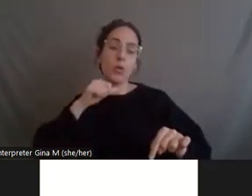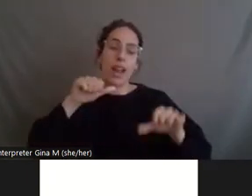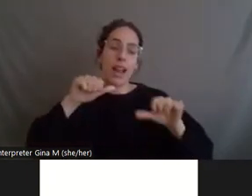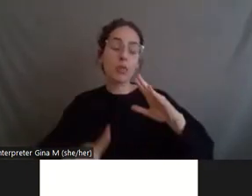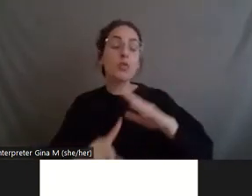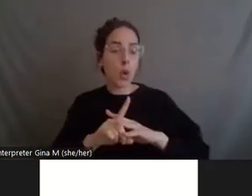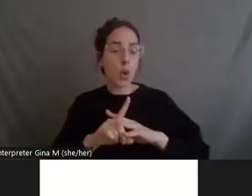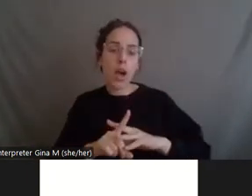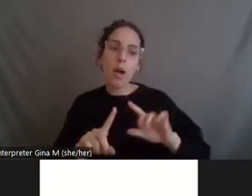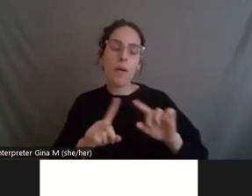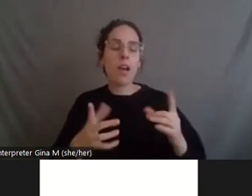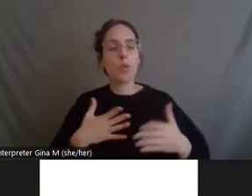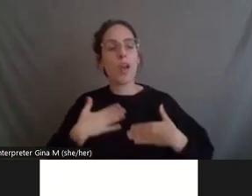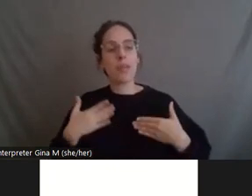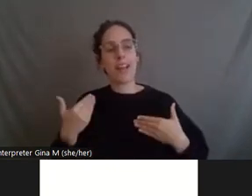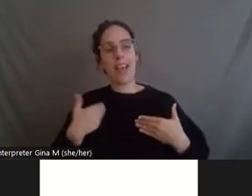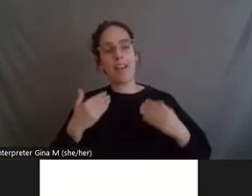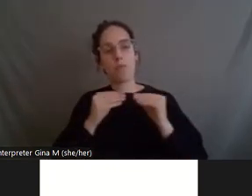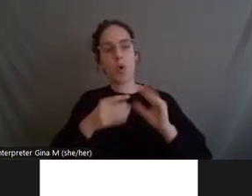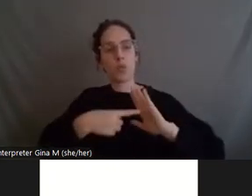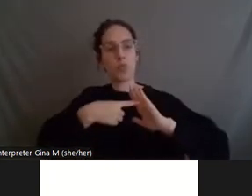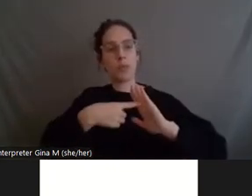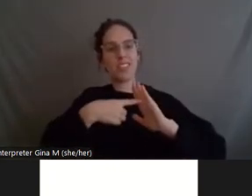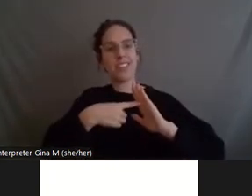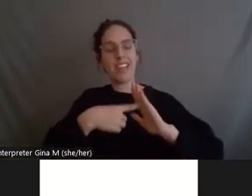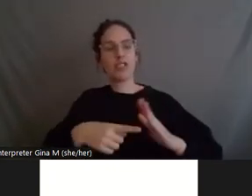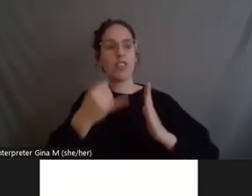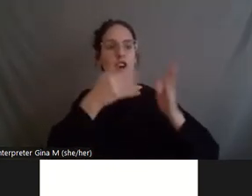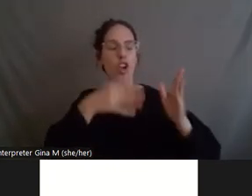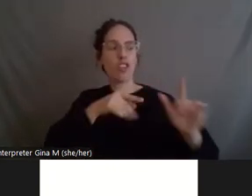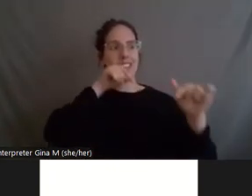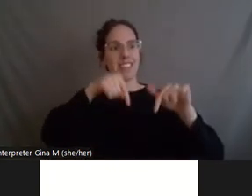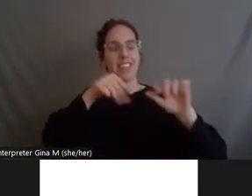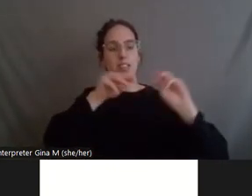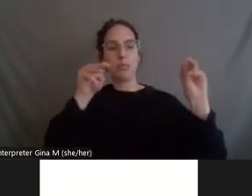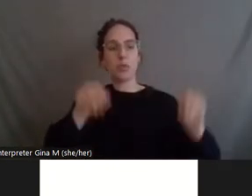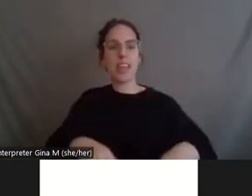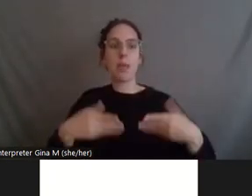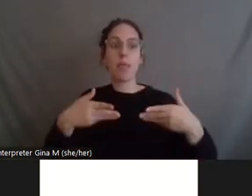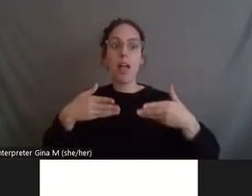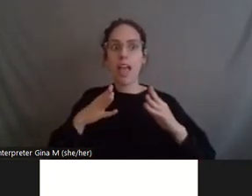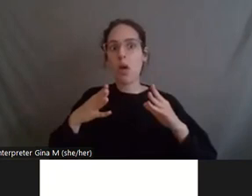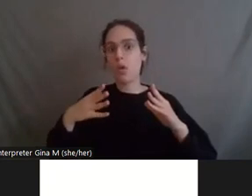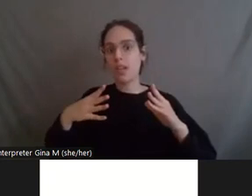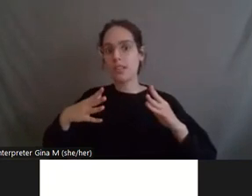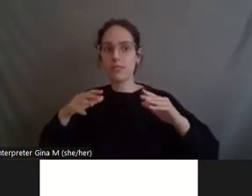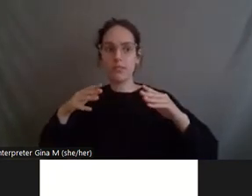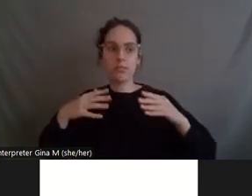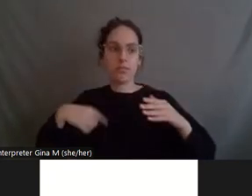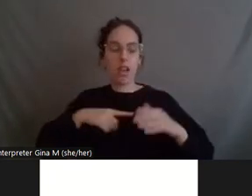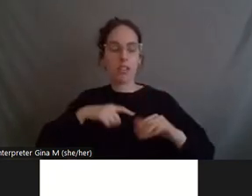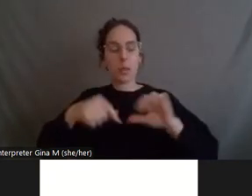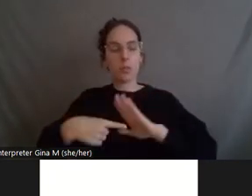being represented, being that platform. And I think this is a fantastic and well thought out exhibition.